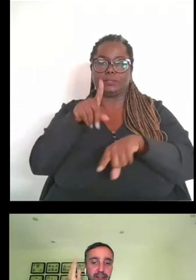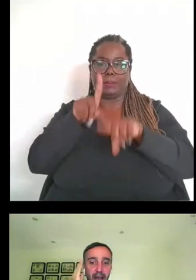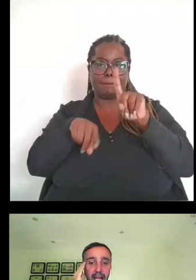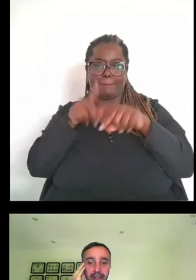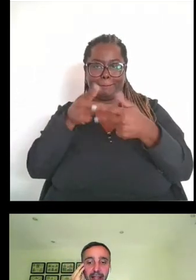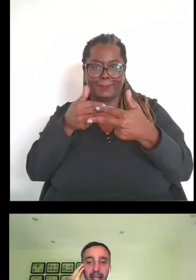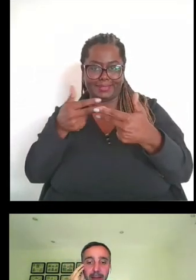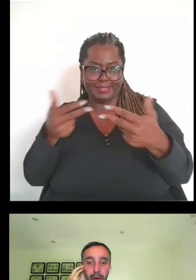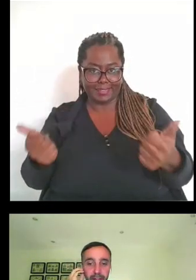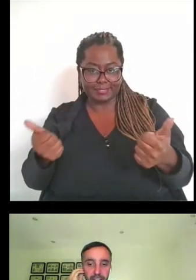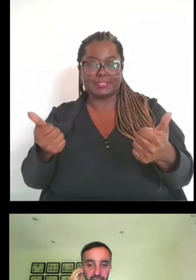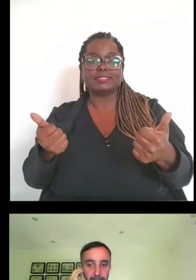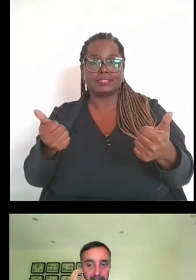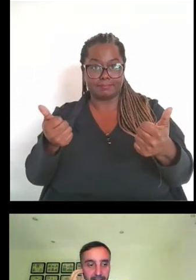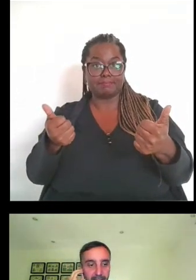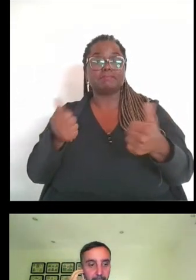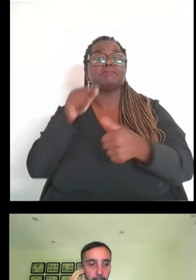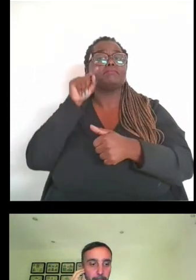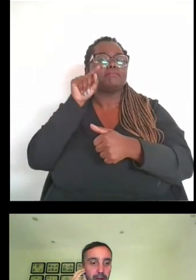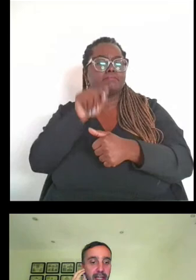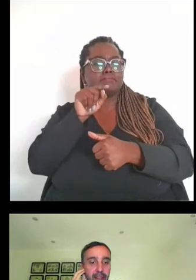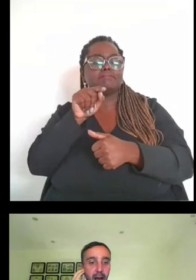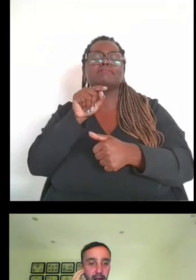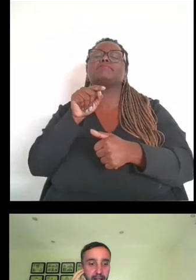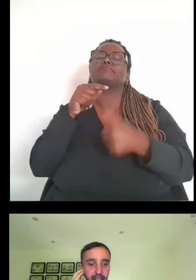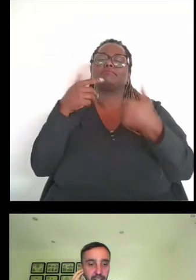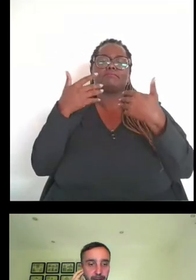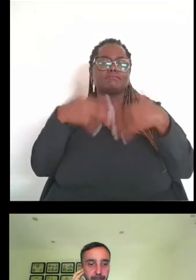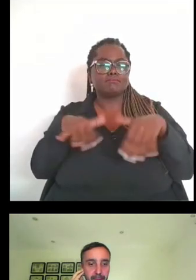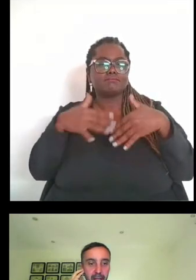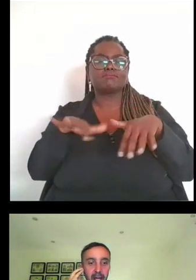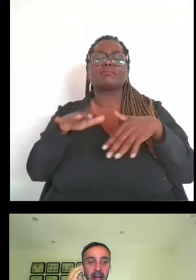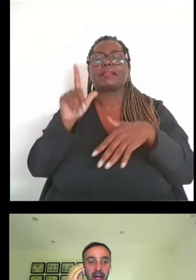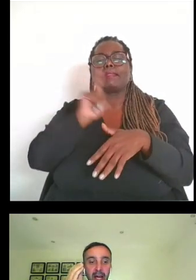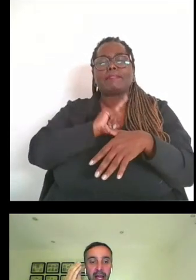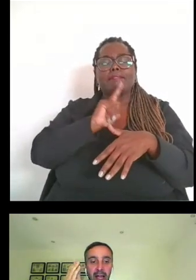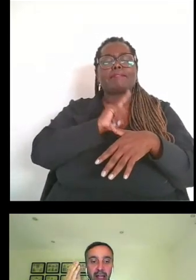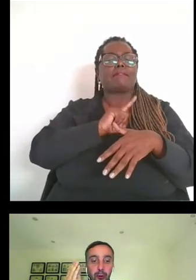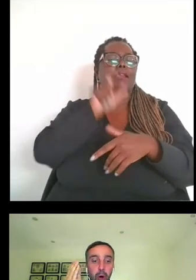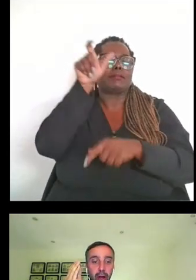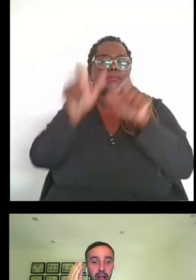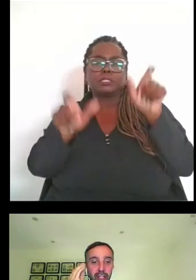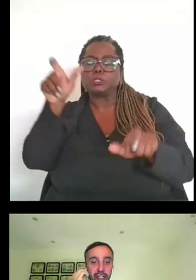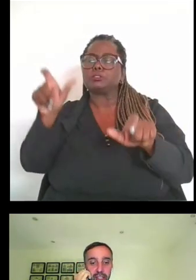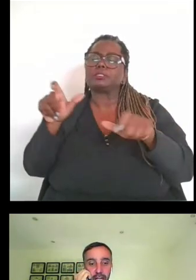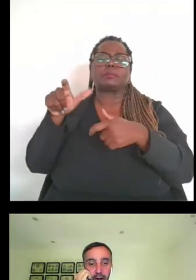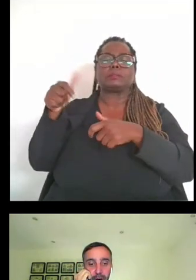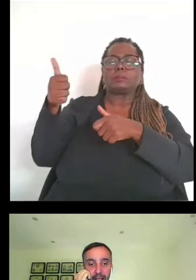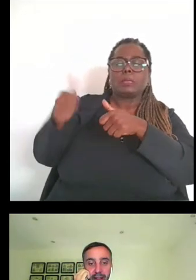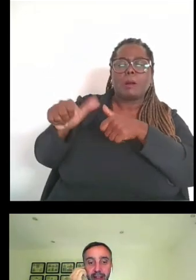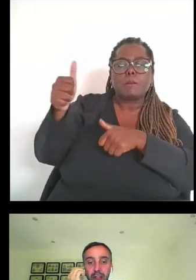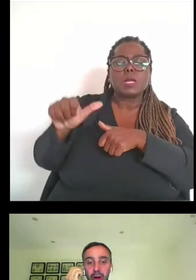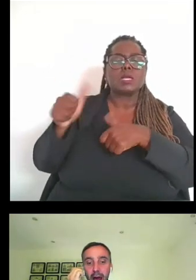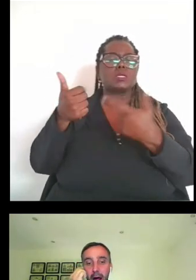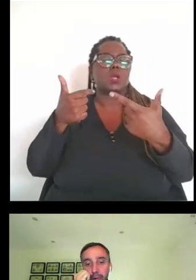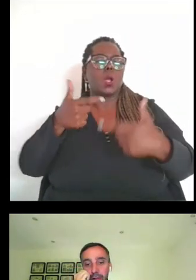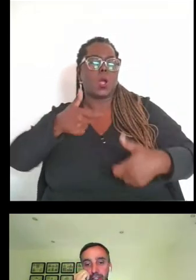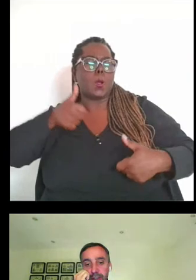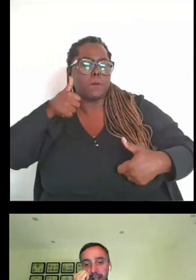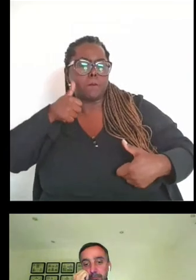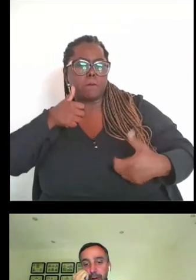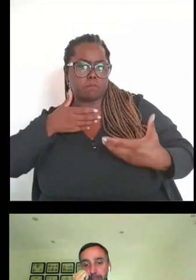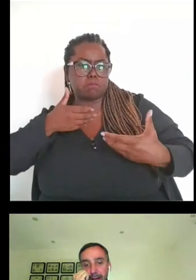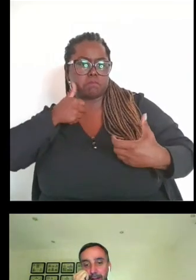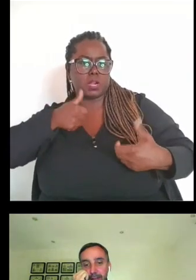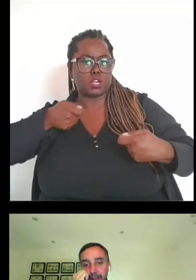butchers Dykes ladyboys and shemales populate the architecture the work generate new